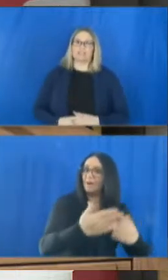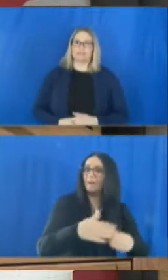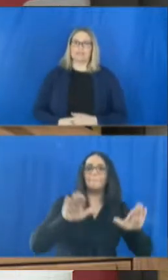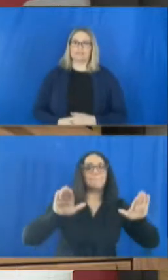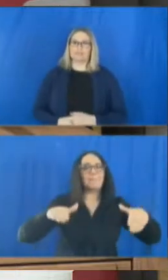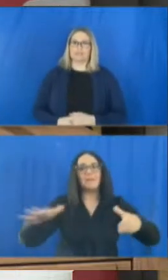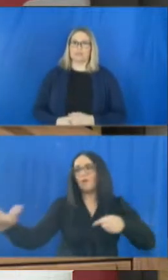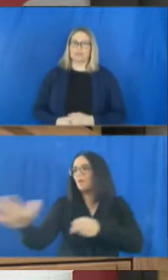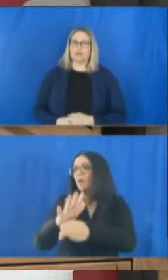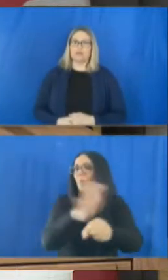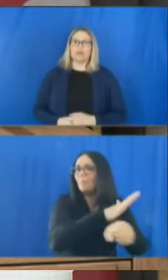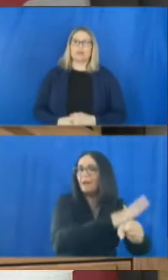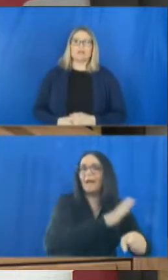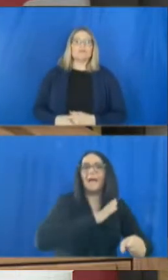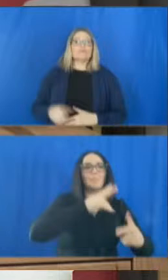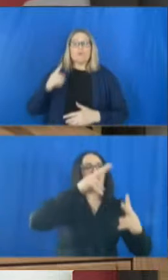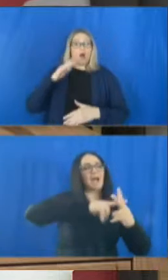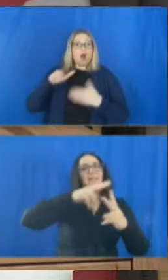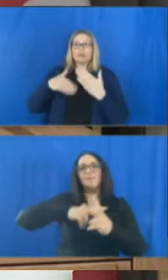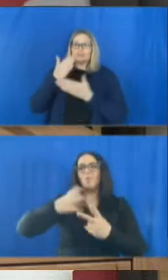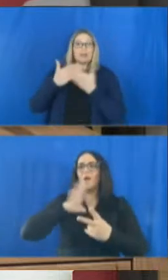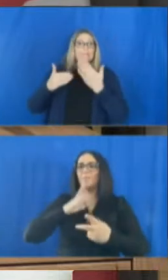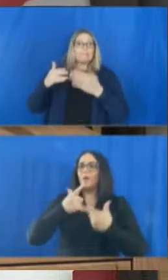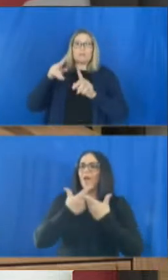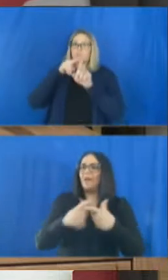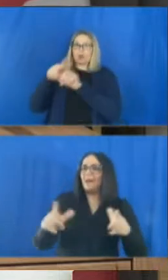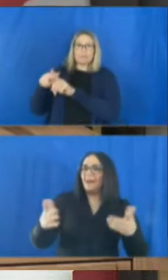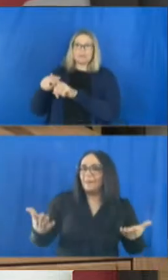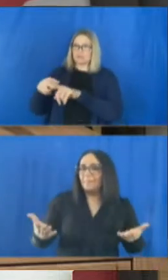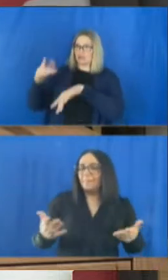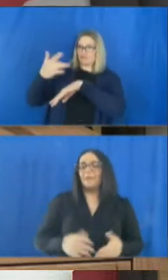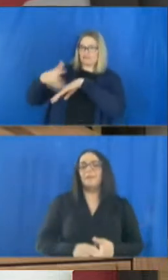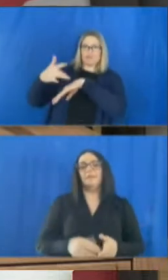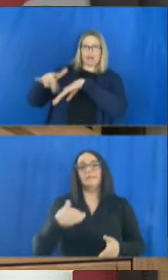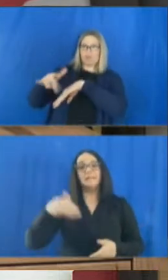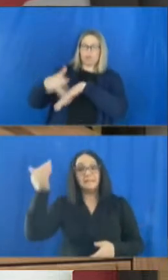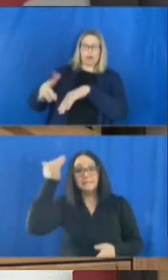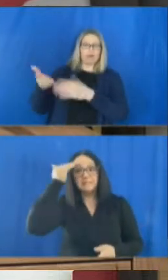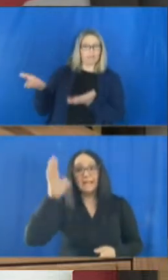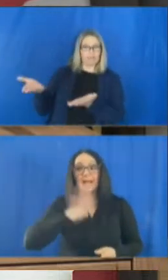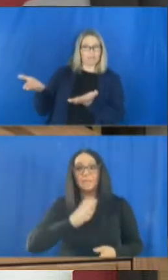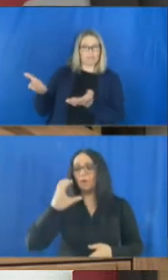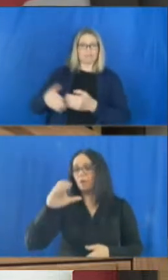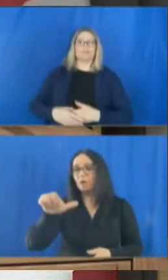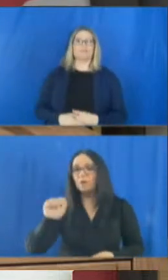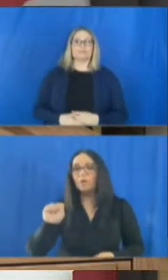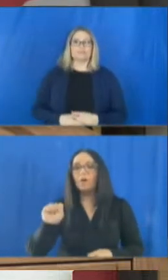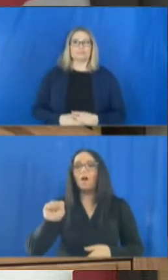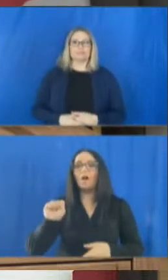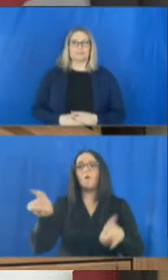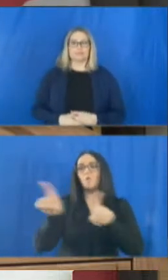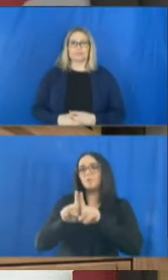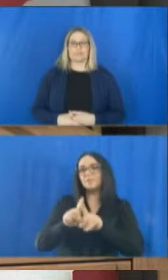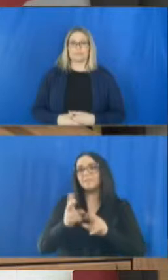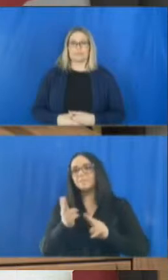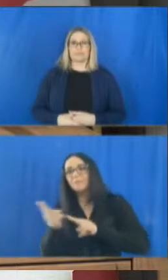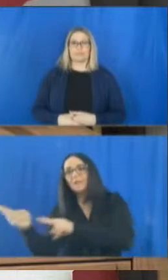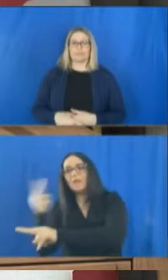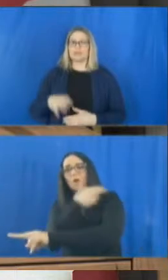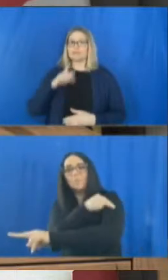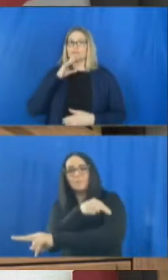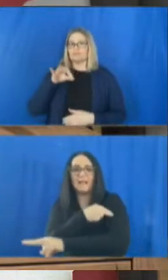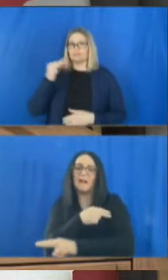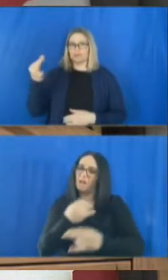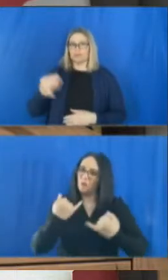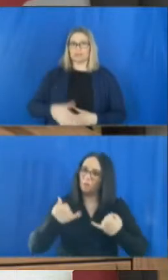d'augmenter et que d'autres personnes vont mourir en raison de ce virus. Those are the